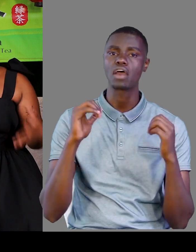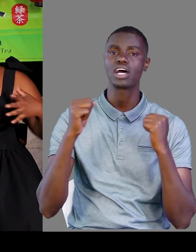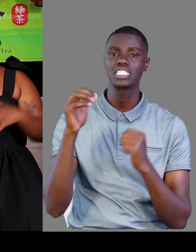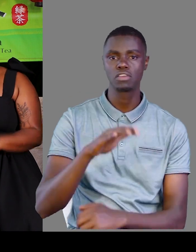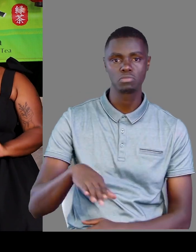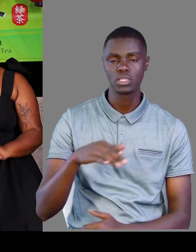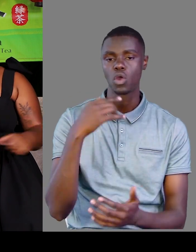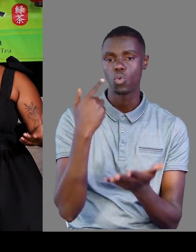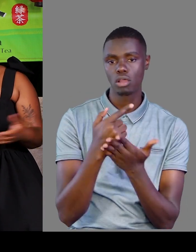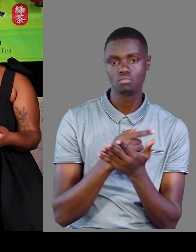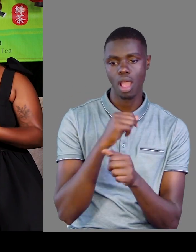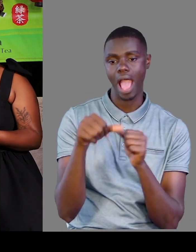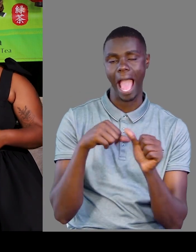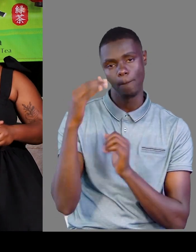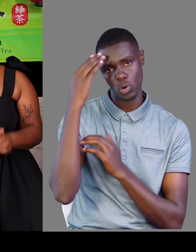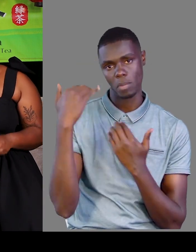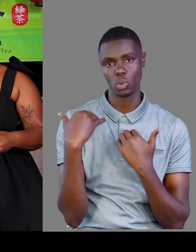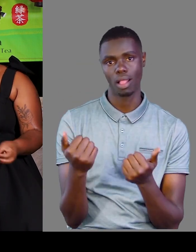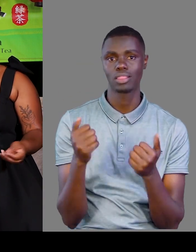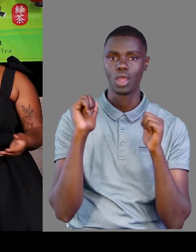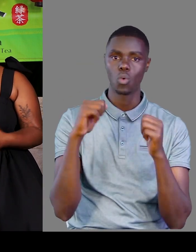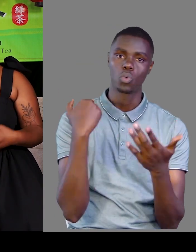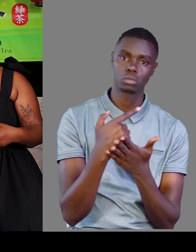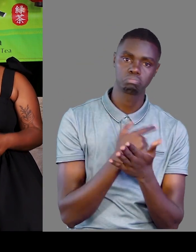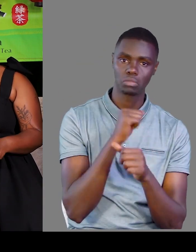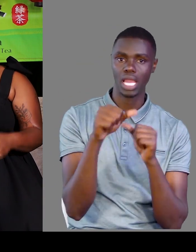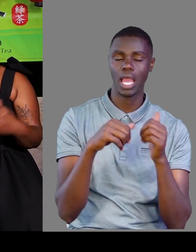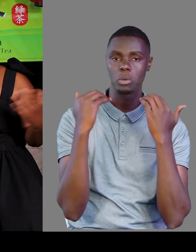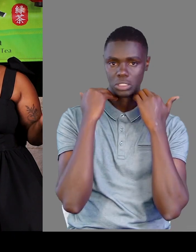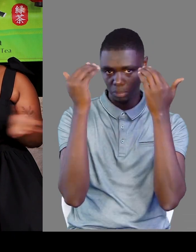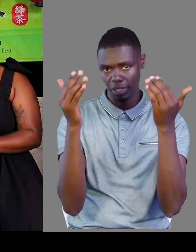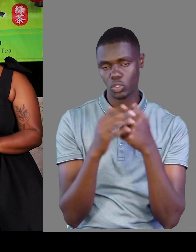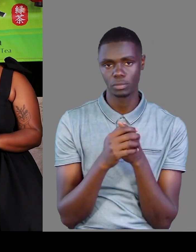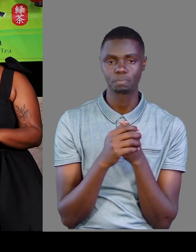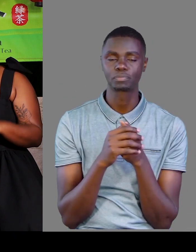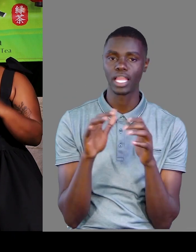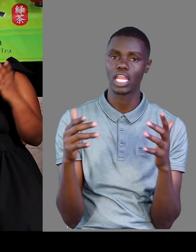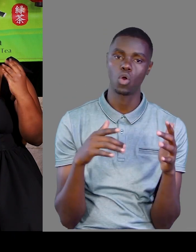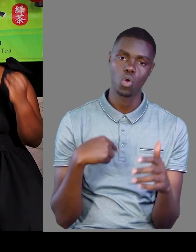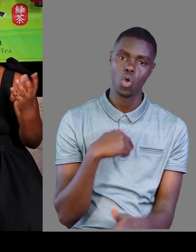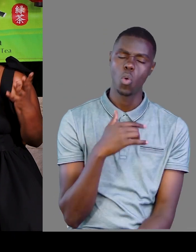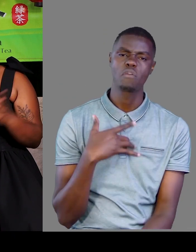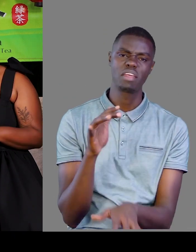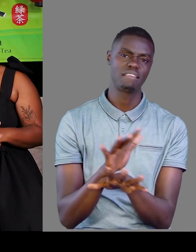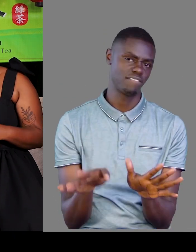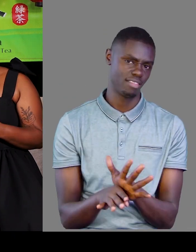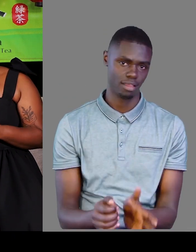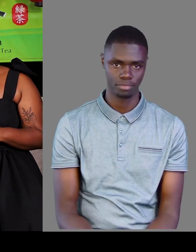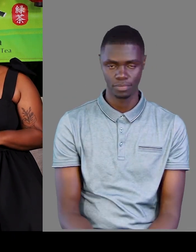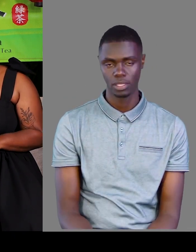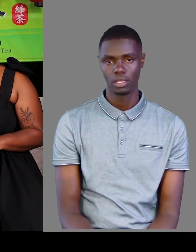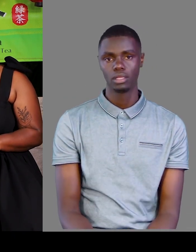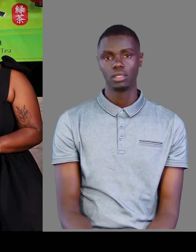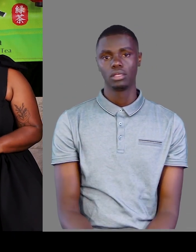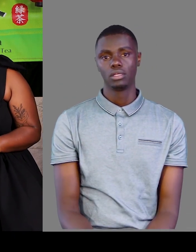safe space where we can talk about mental health, we can talk about depression and everything. Kila kitu.